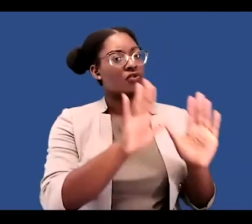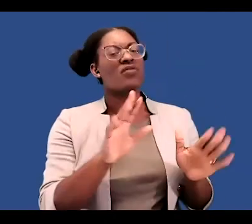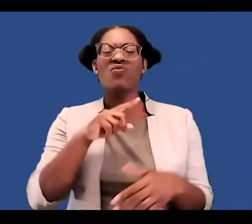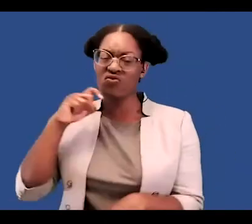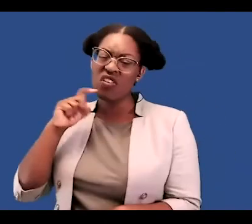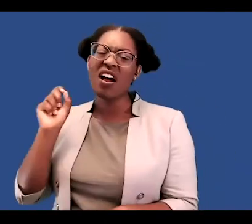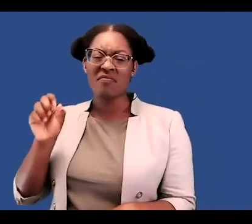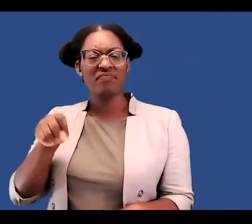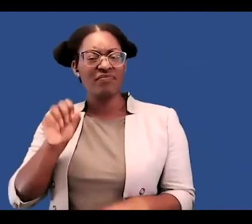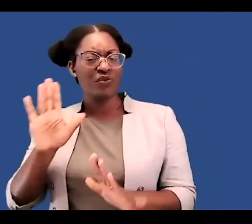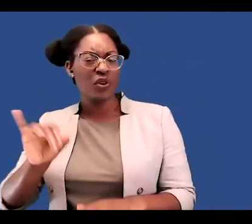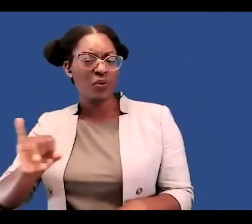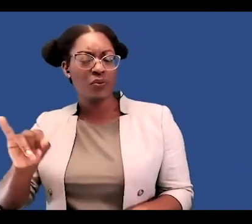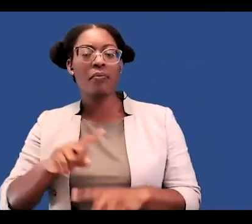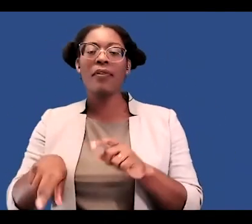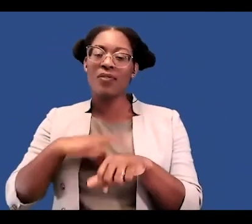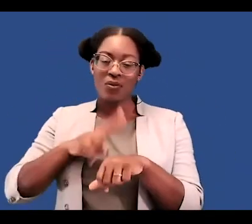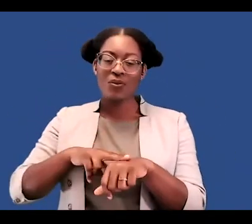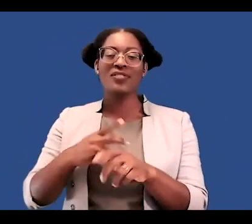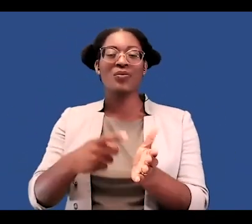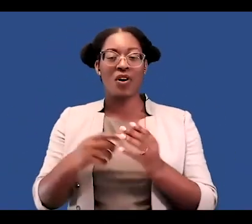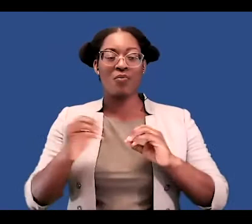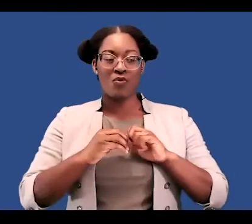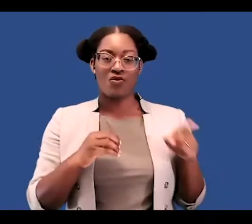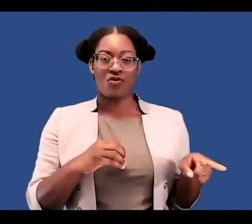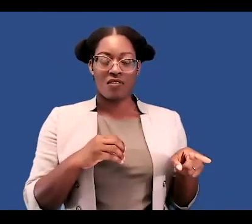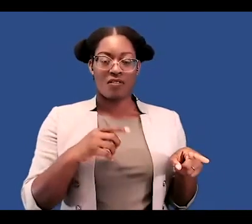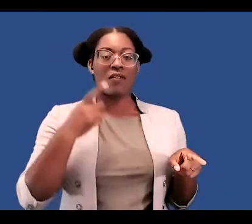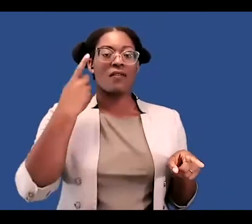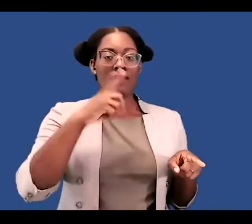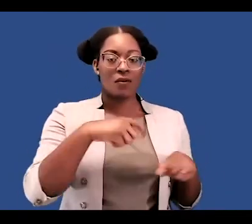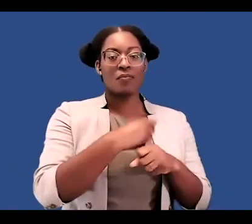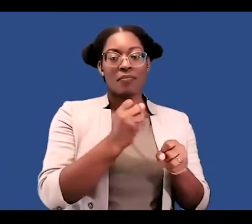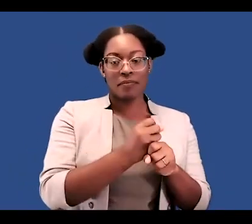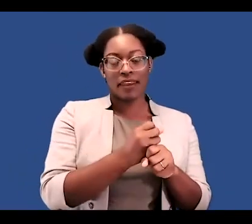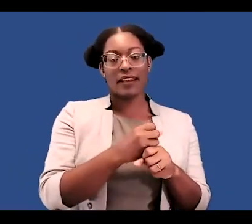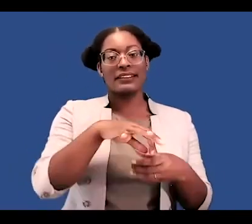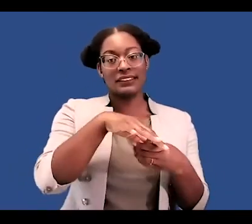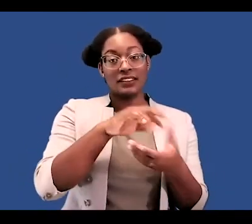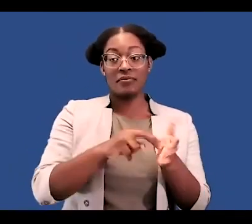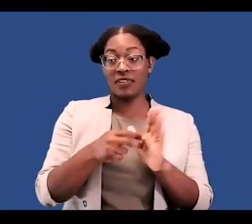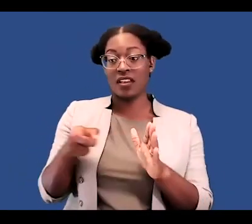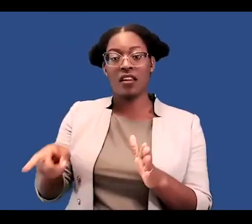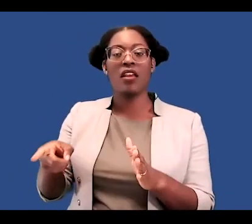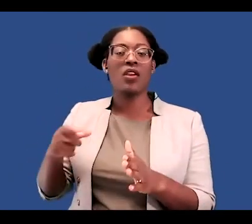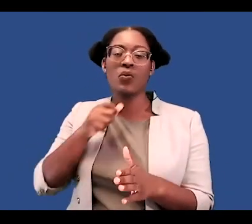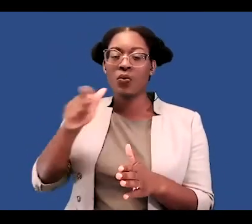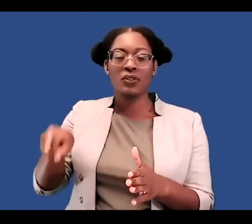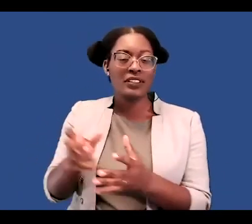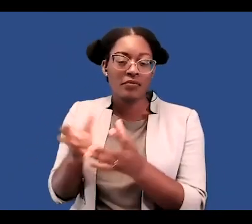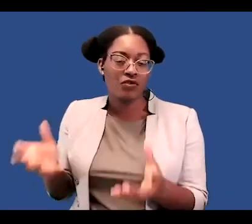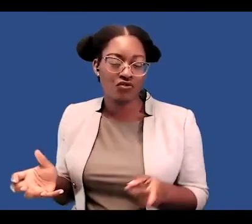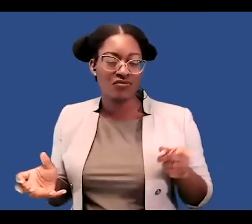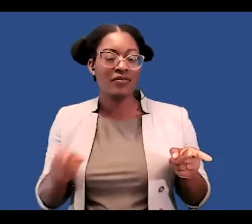great too. Of course, you will need more fresh matter to make more tea. Once you